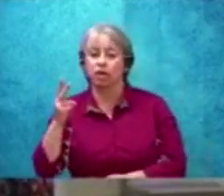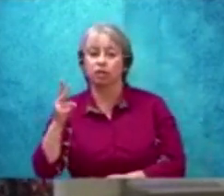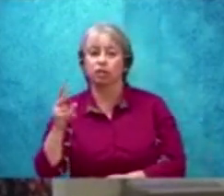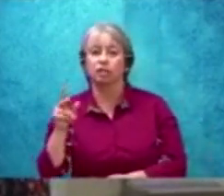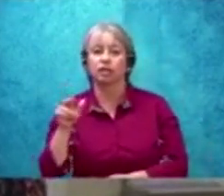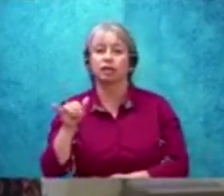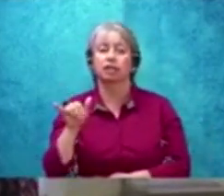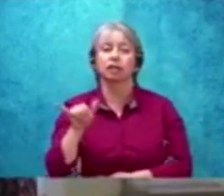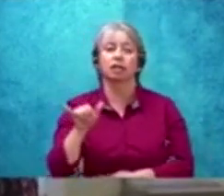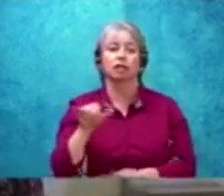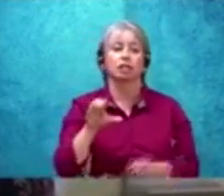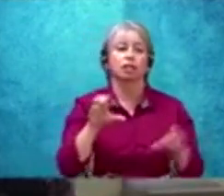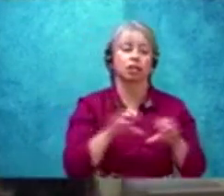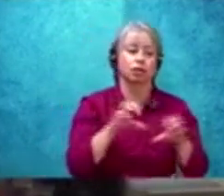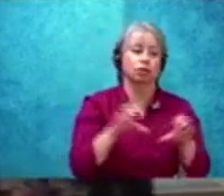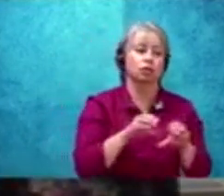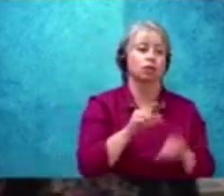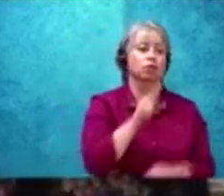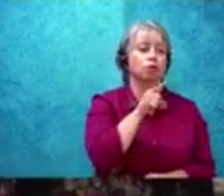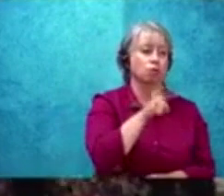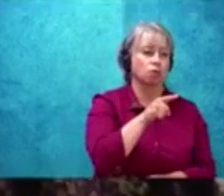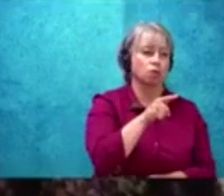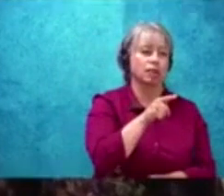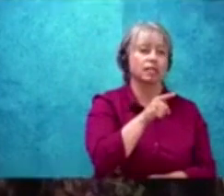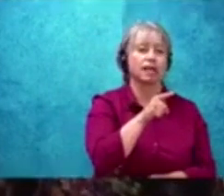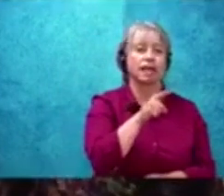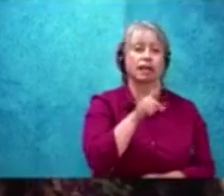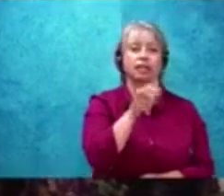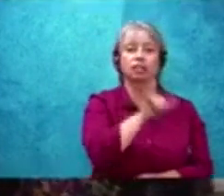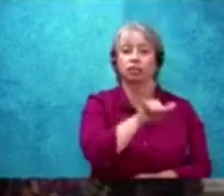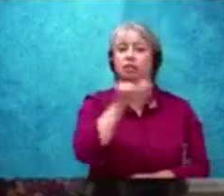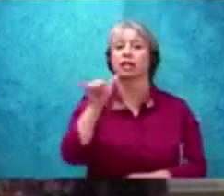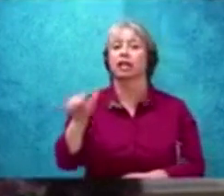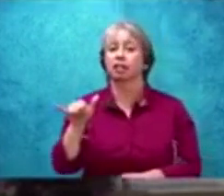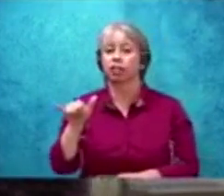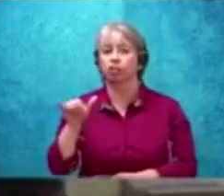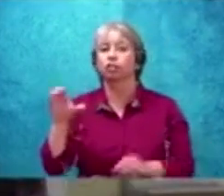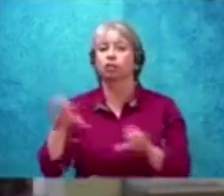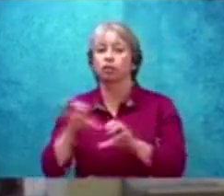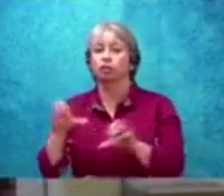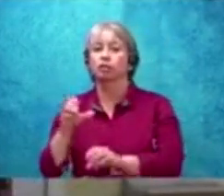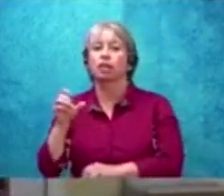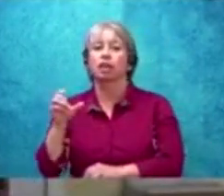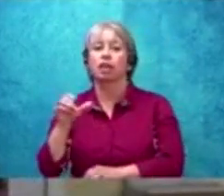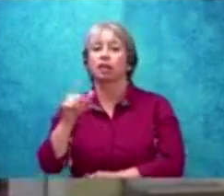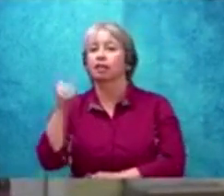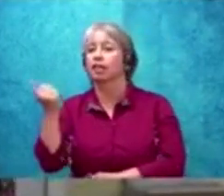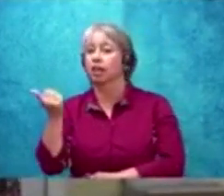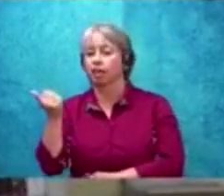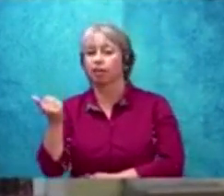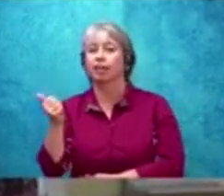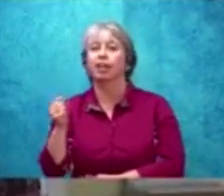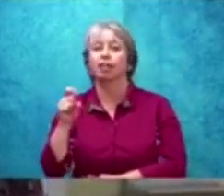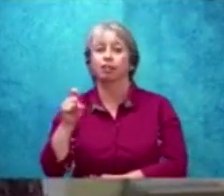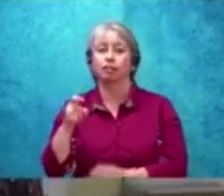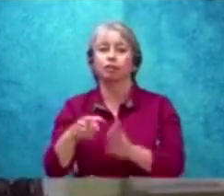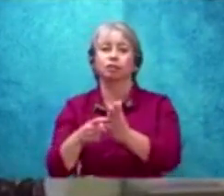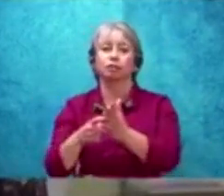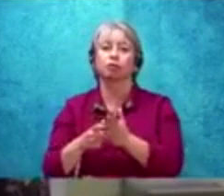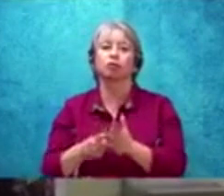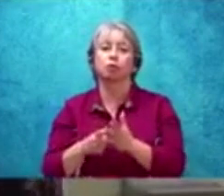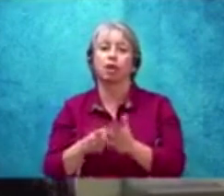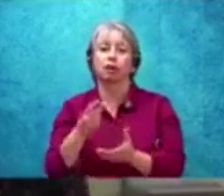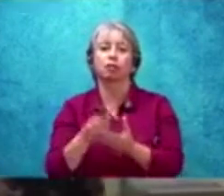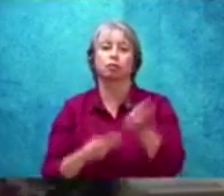side, you know you've heard that from your previous teachers, that what you do to one side, you must do to the other. So these